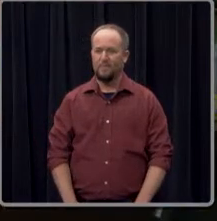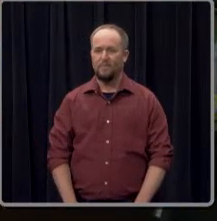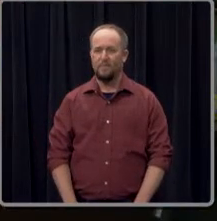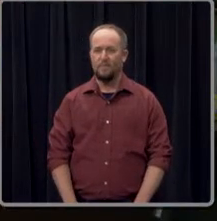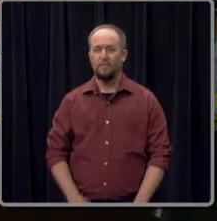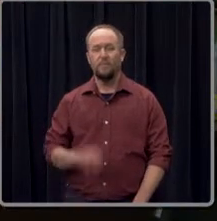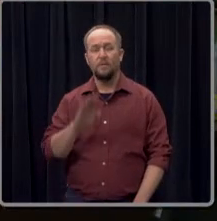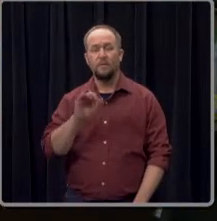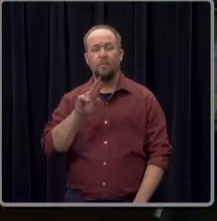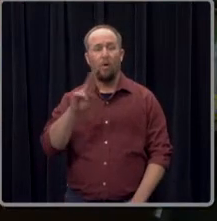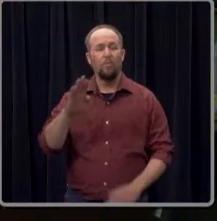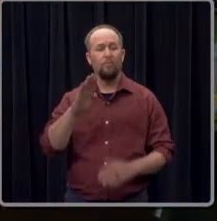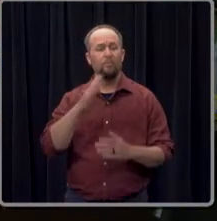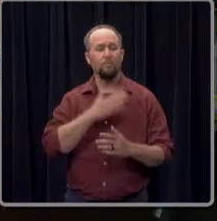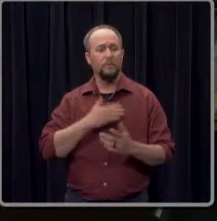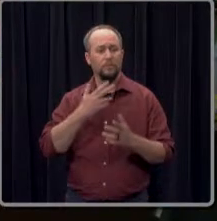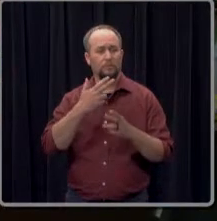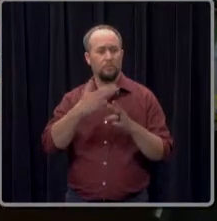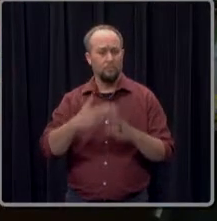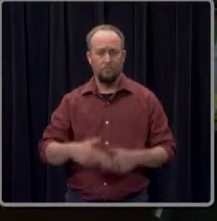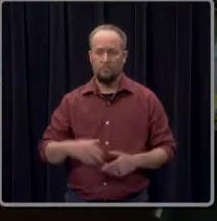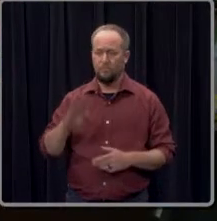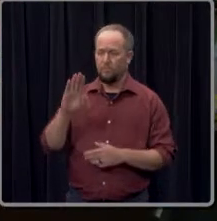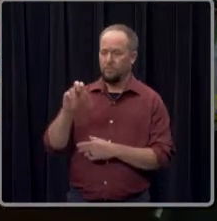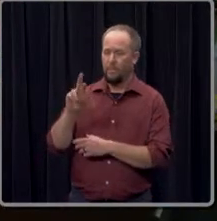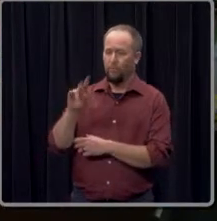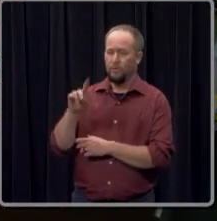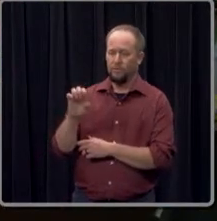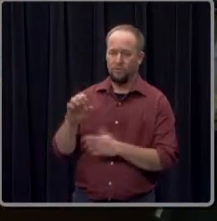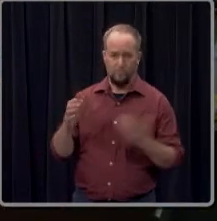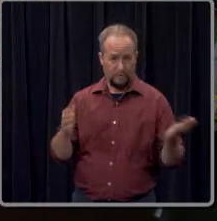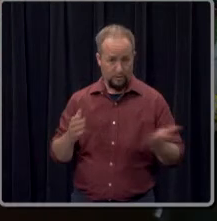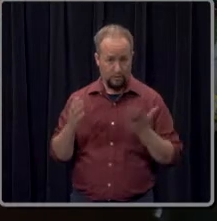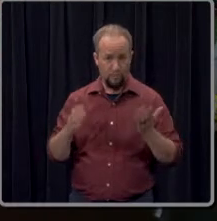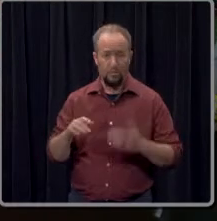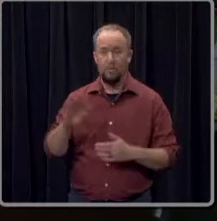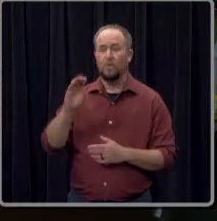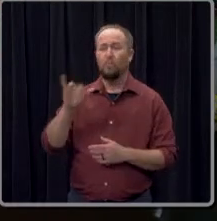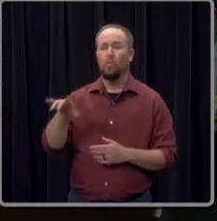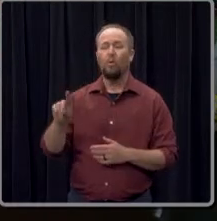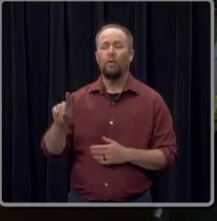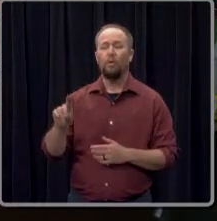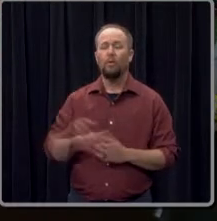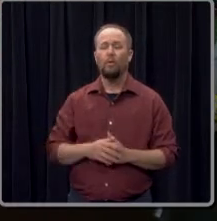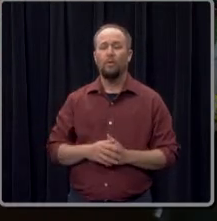Barb, would you call the roll? Sure. Mr. Beveridge? Here. Mr. Boyd?